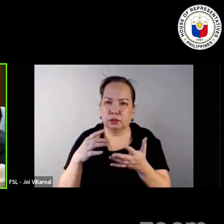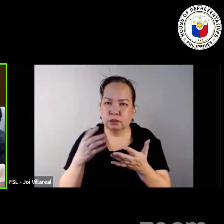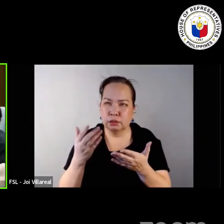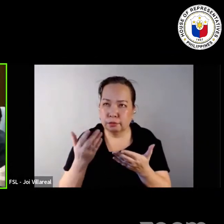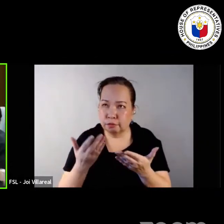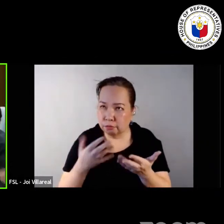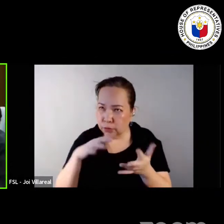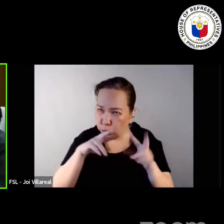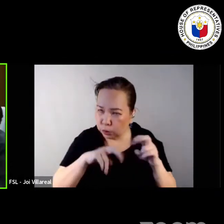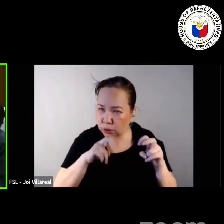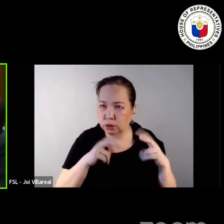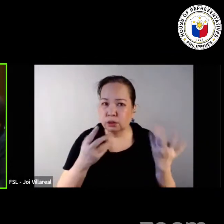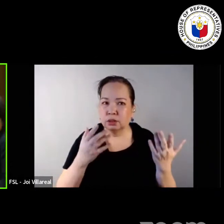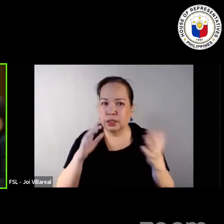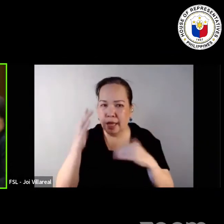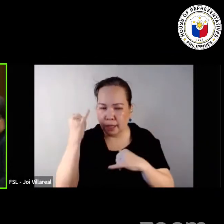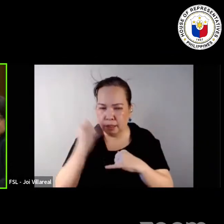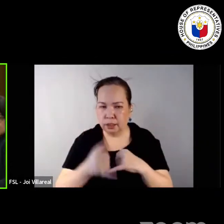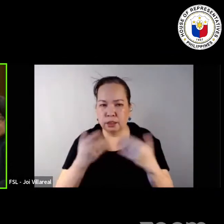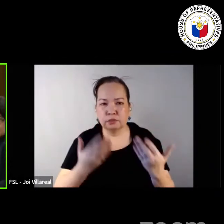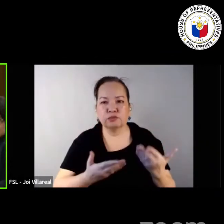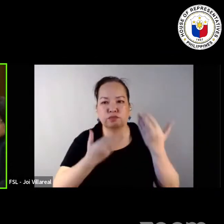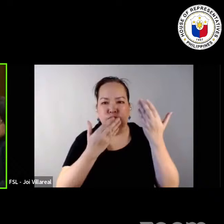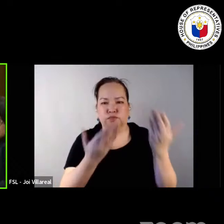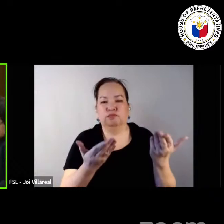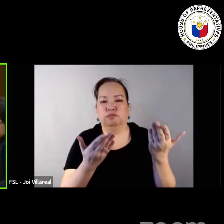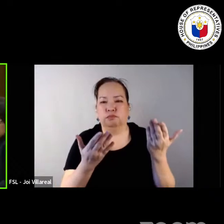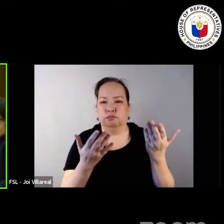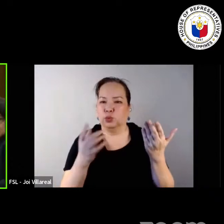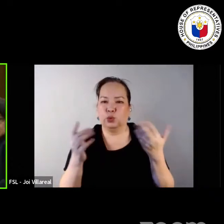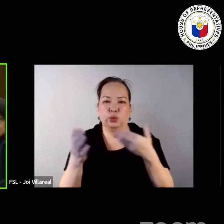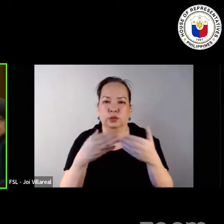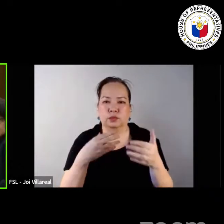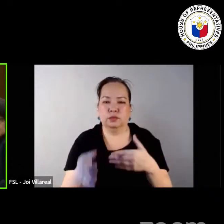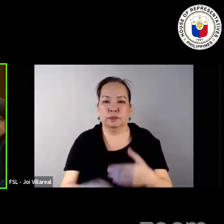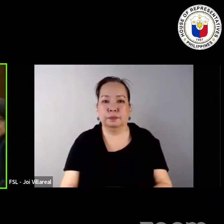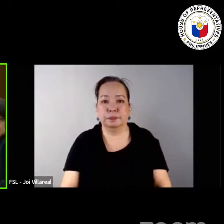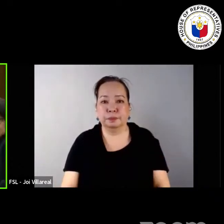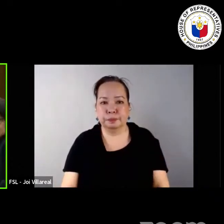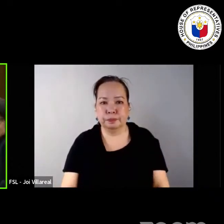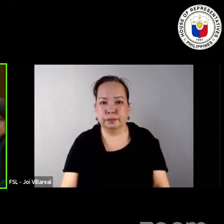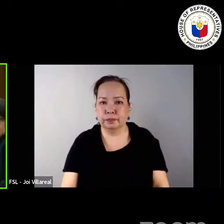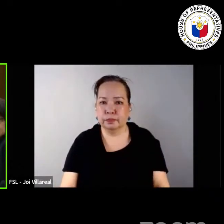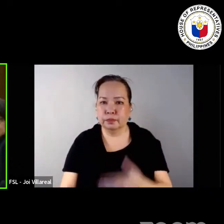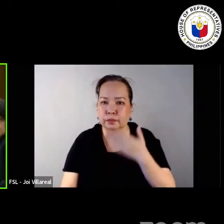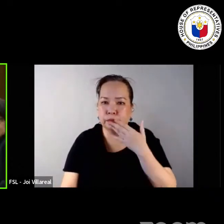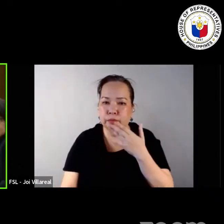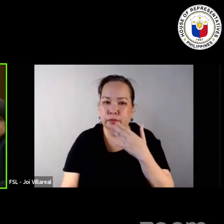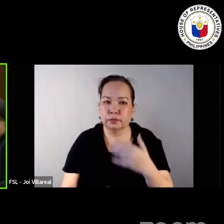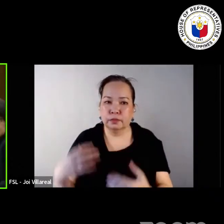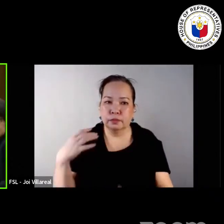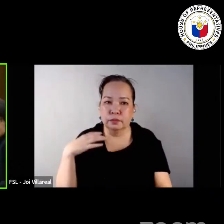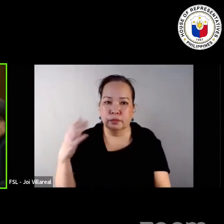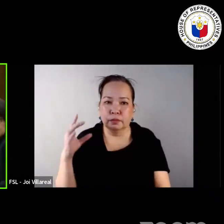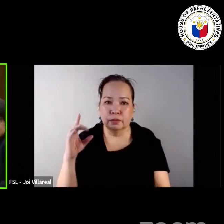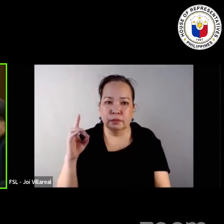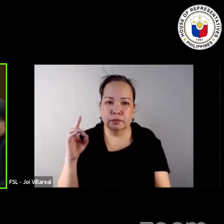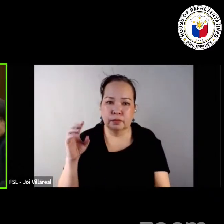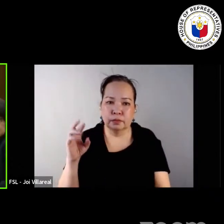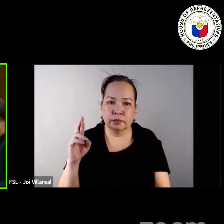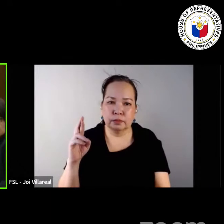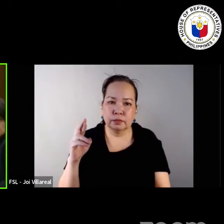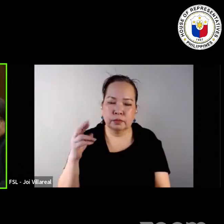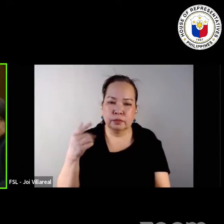to address this concern. Mr. Chair, thank you. Thank you. Thank you, Chair Go. The next one is Dr. Gregorio